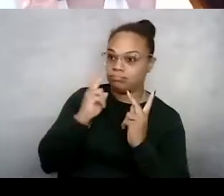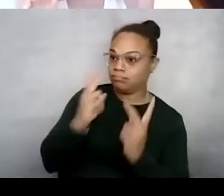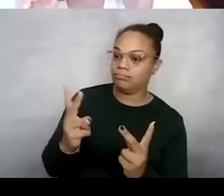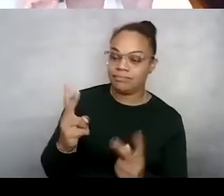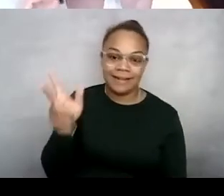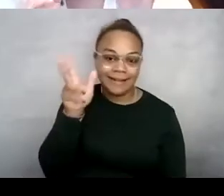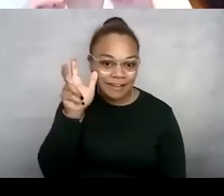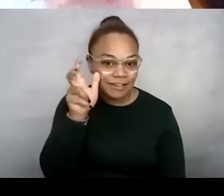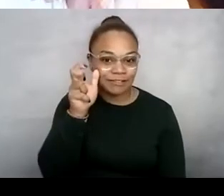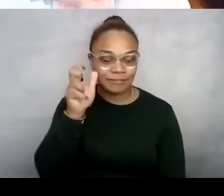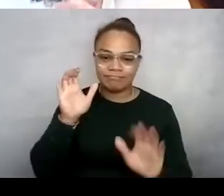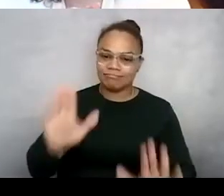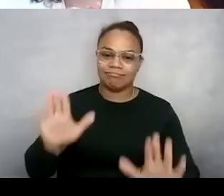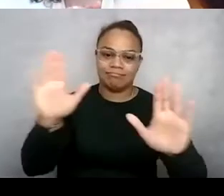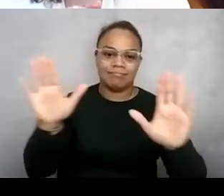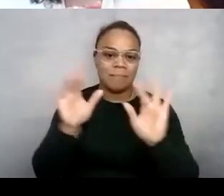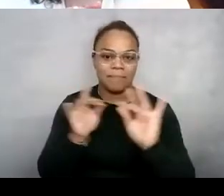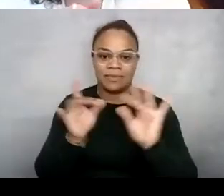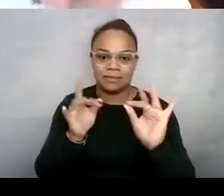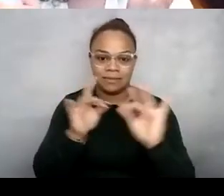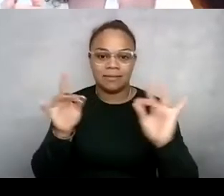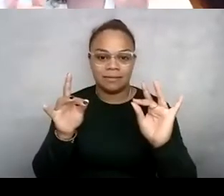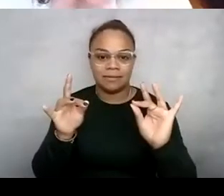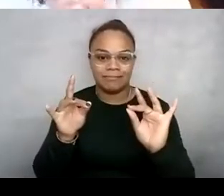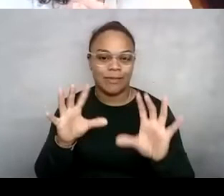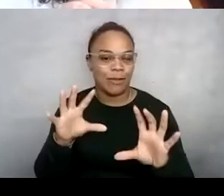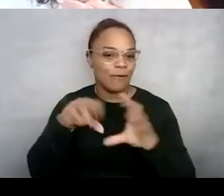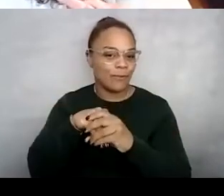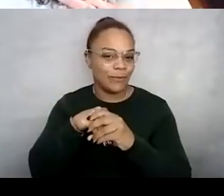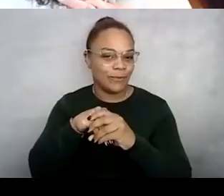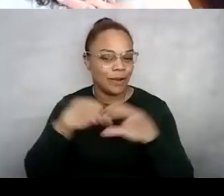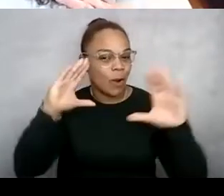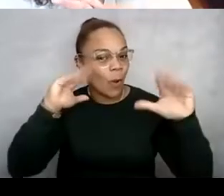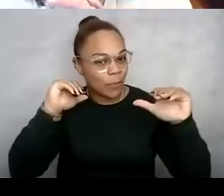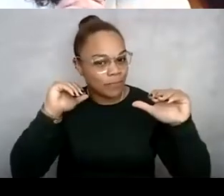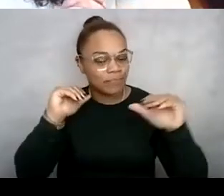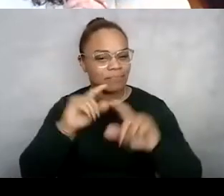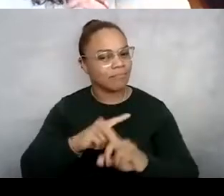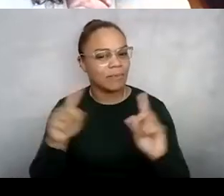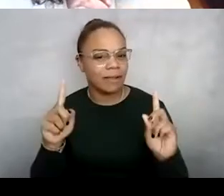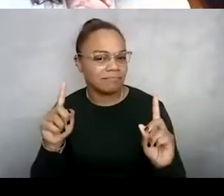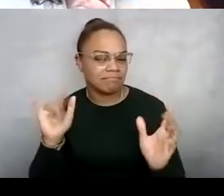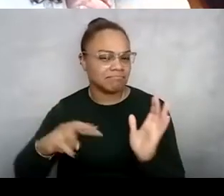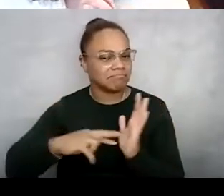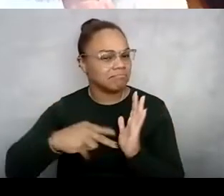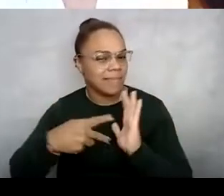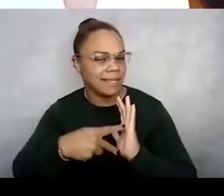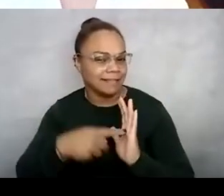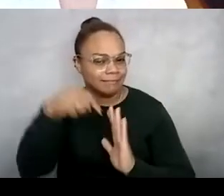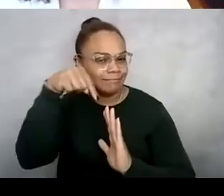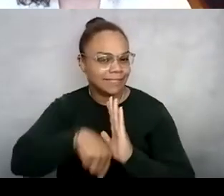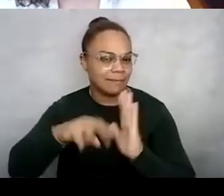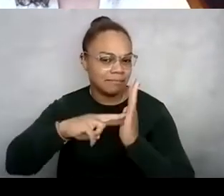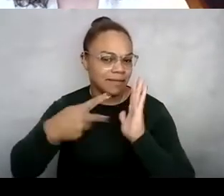extraordinary messages of hope. But what does that mean in practical terms? What do we do with